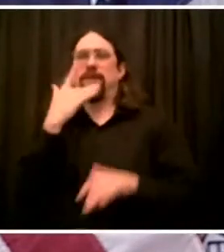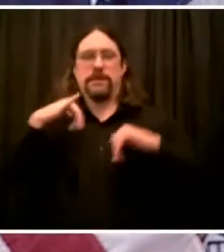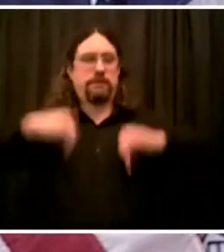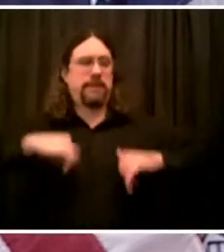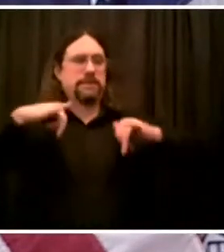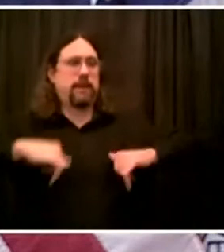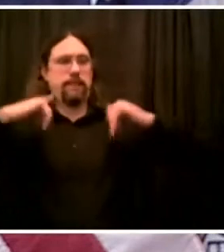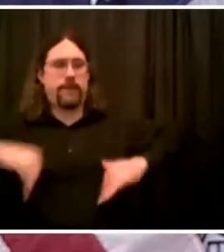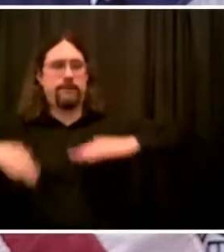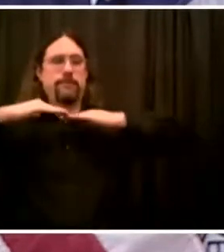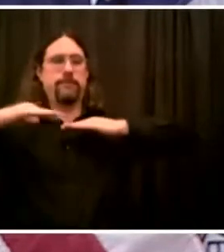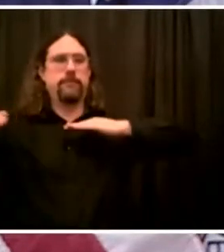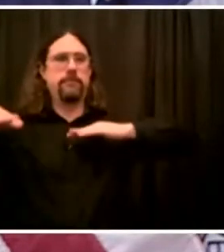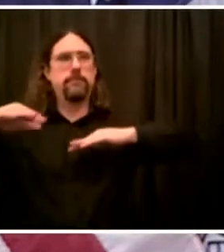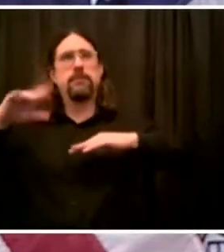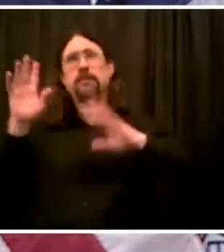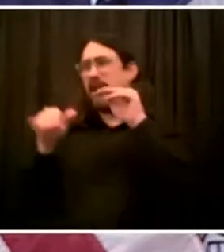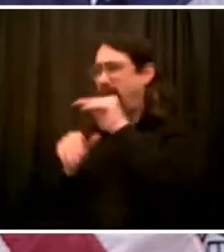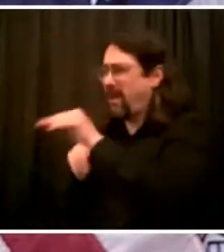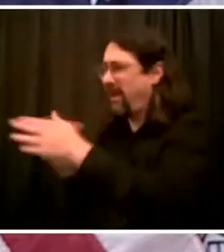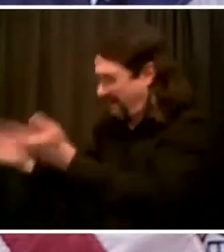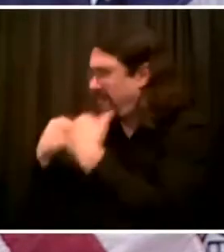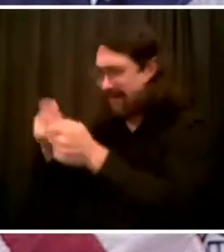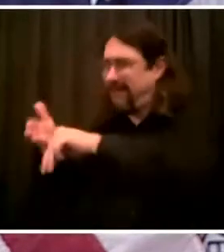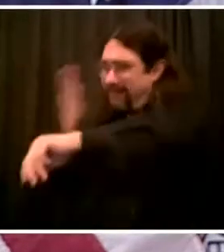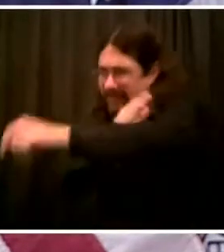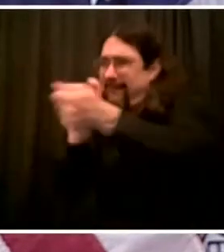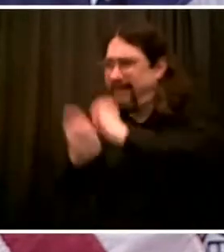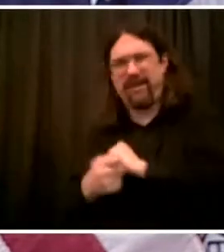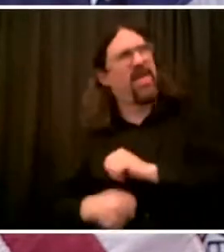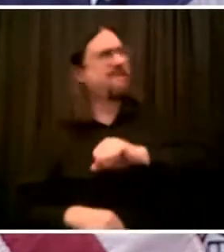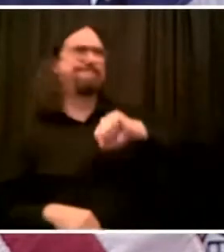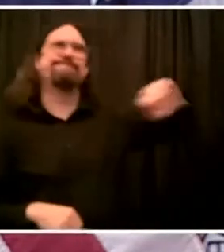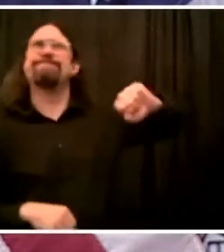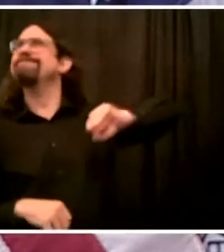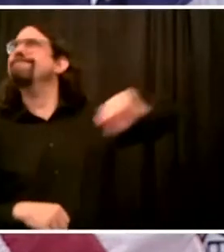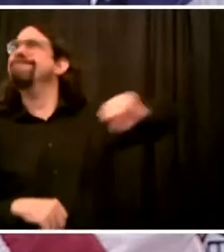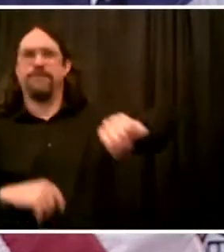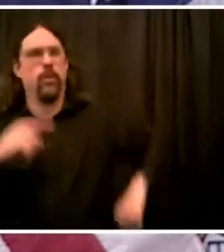substance misuse issues. So it is a very, very tough playing field.